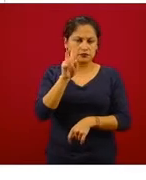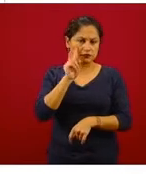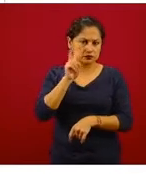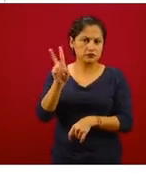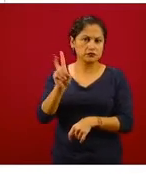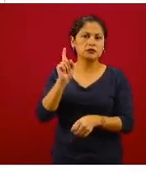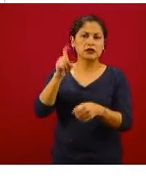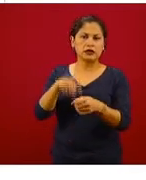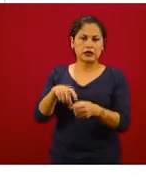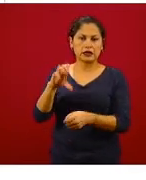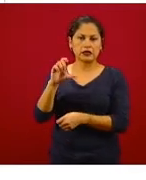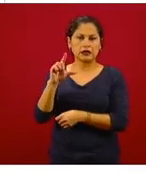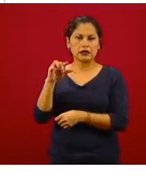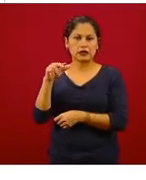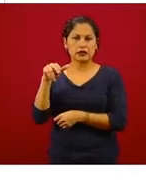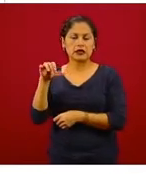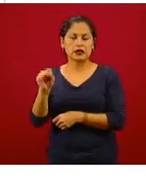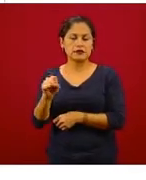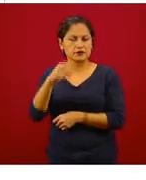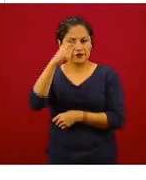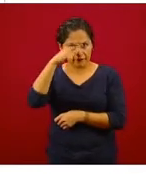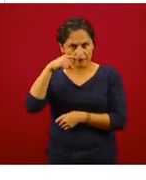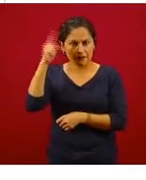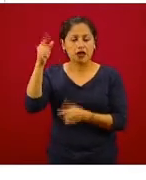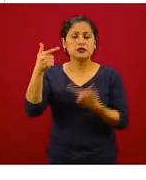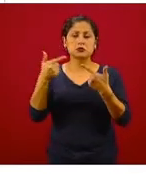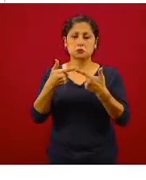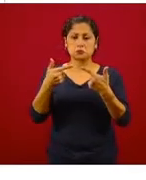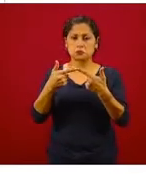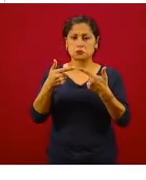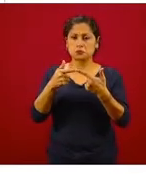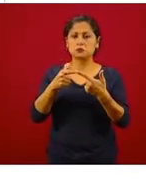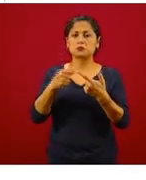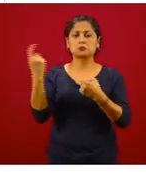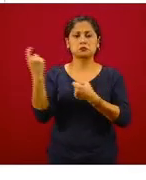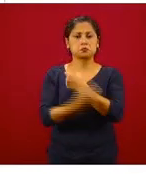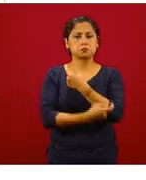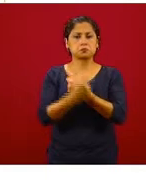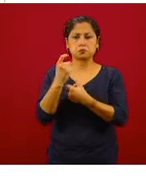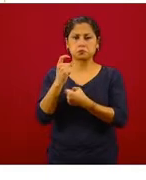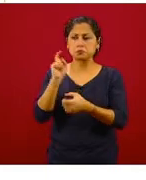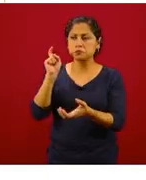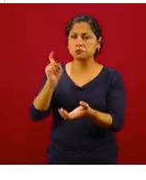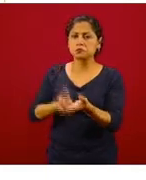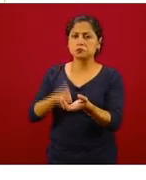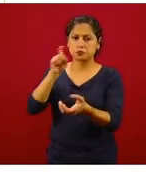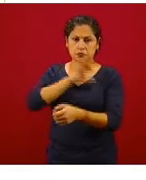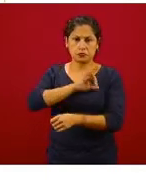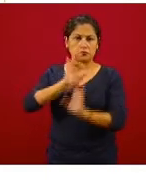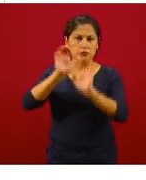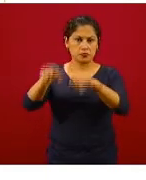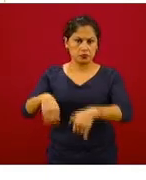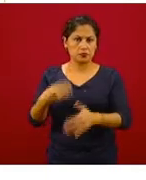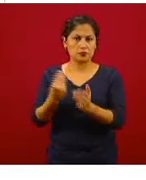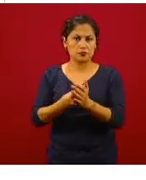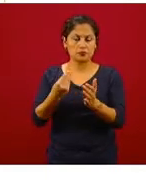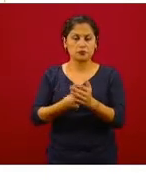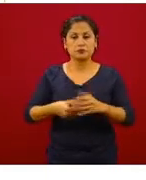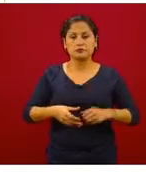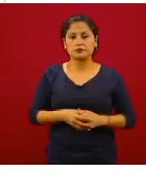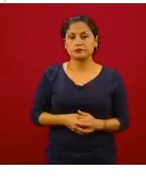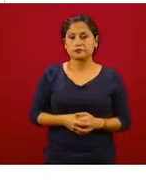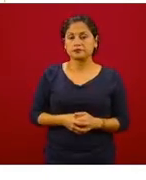the course at claims on our platform. I really encourage you to access it. You can access it very